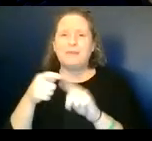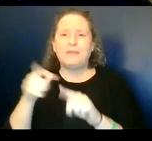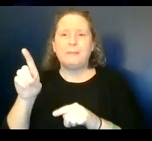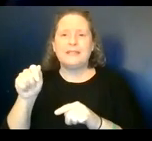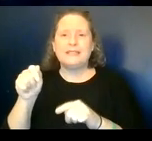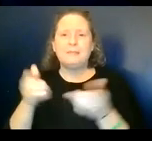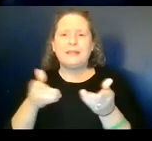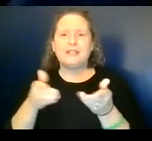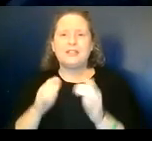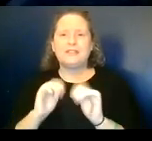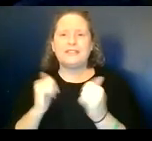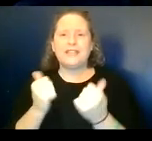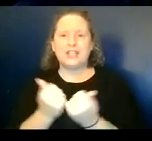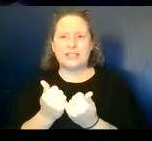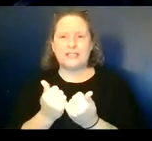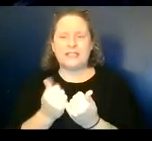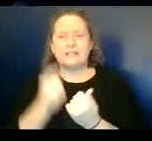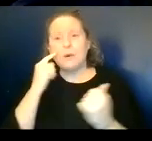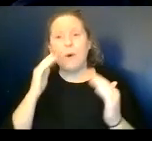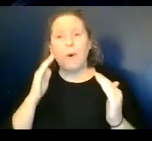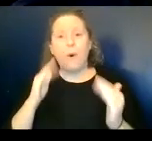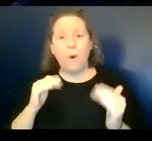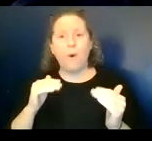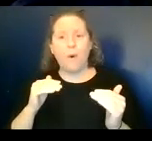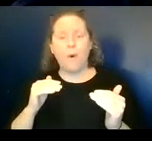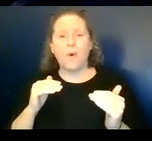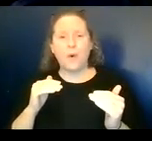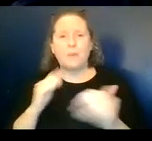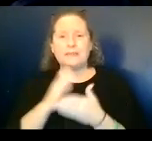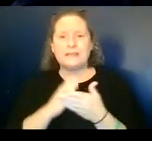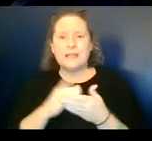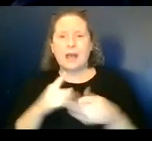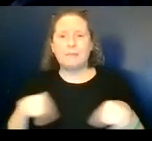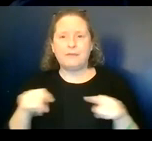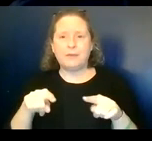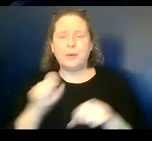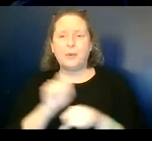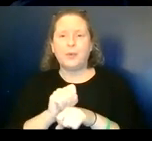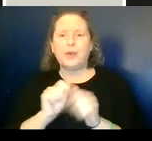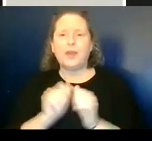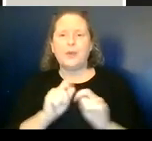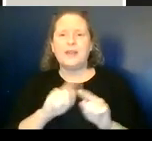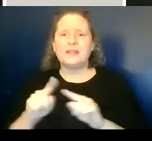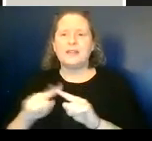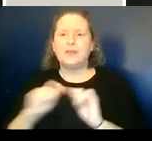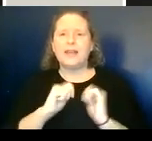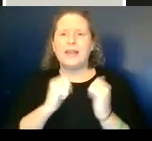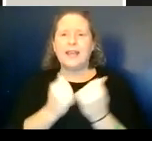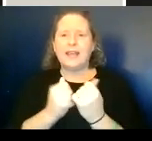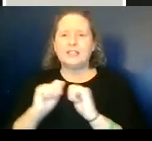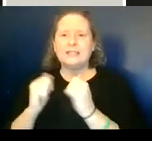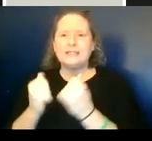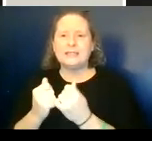service agencies. So hopefully hopefully some of you who are working with agencies are supporting individuals